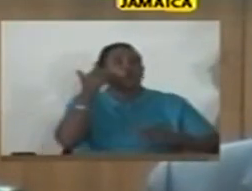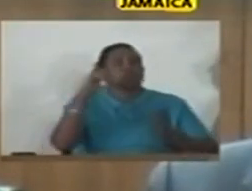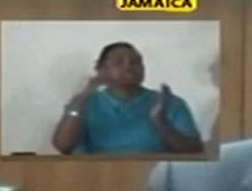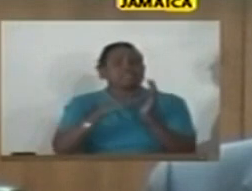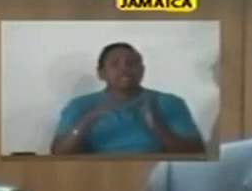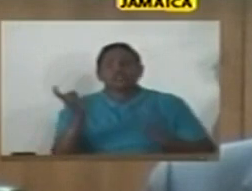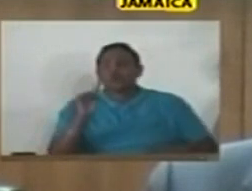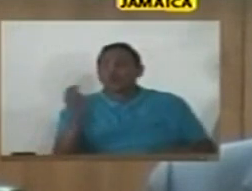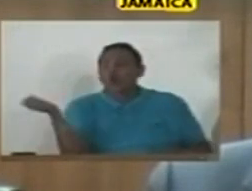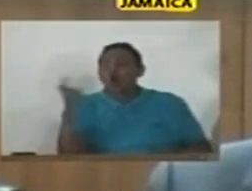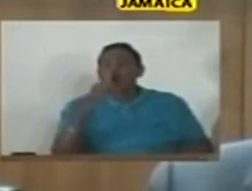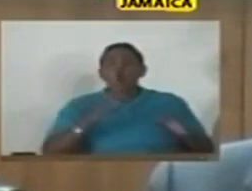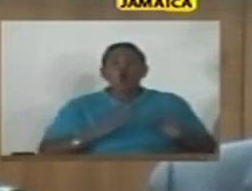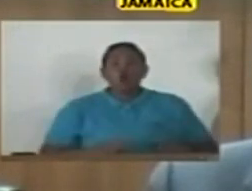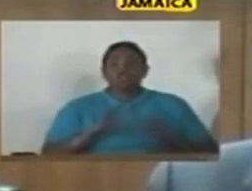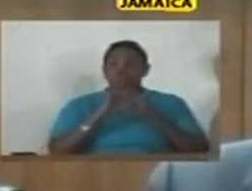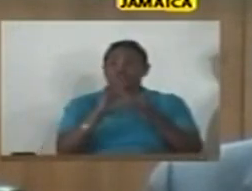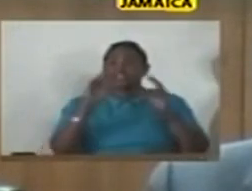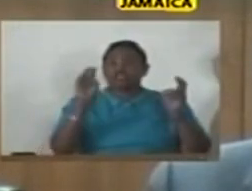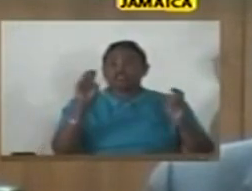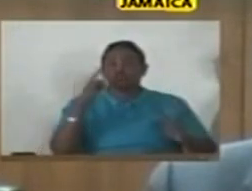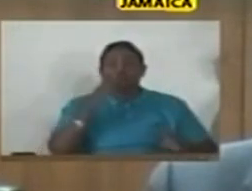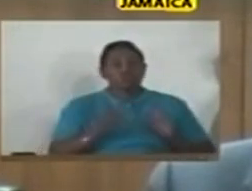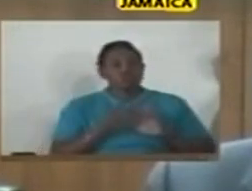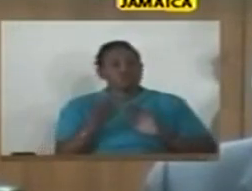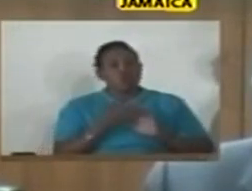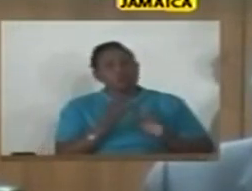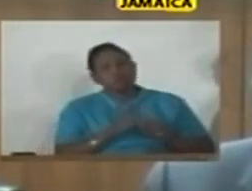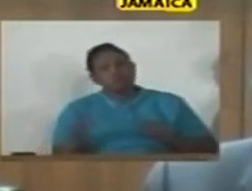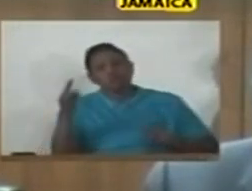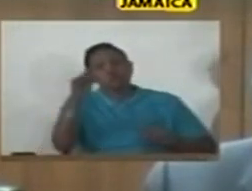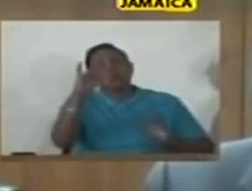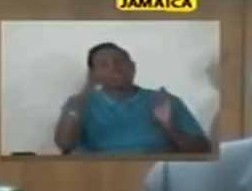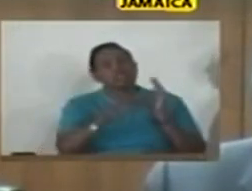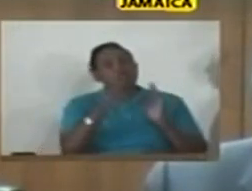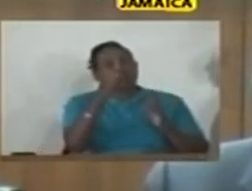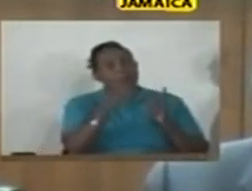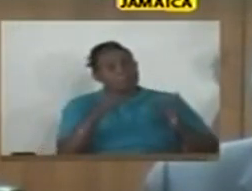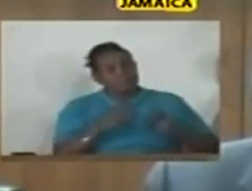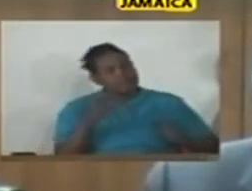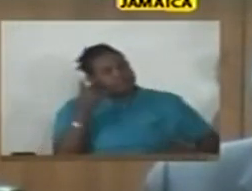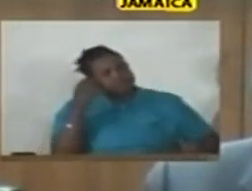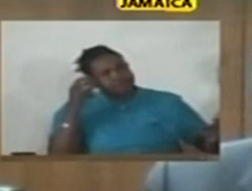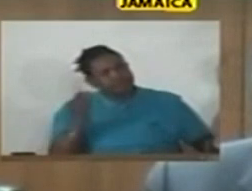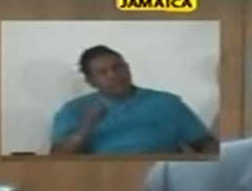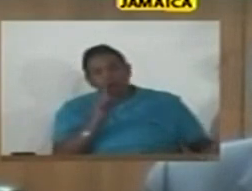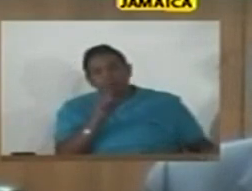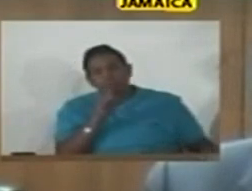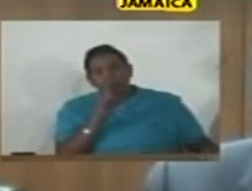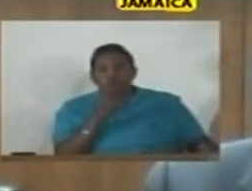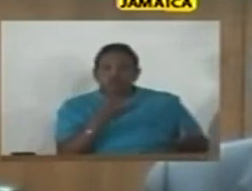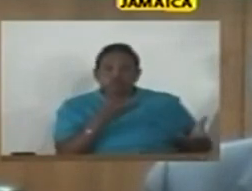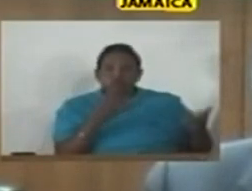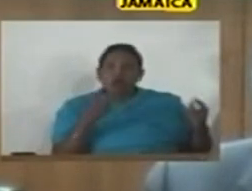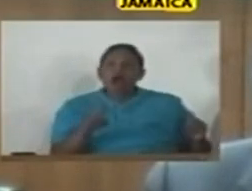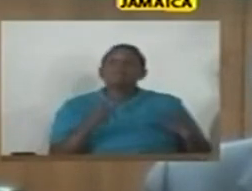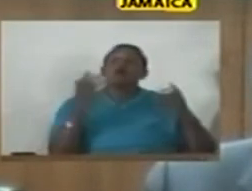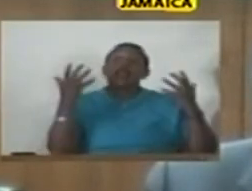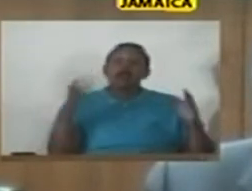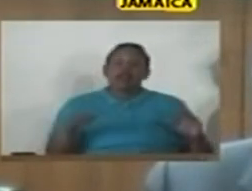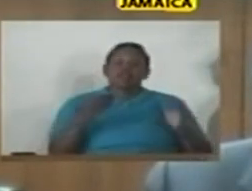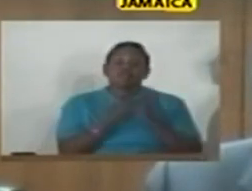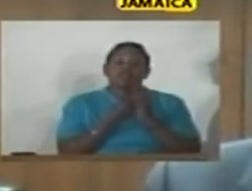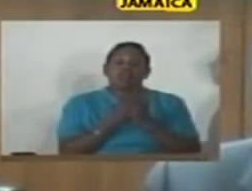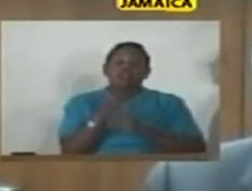where all customer-related calls will be routed to a central point for immediate response. By the end of the financial